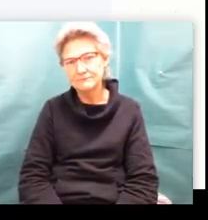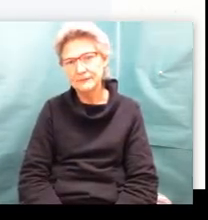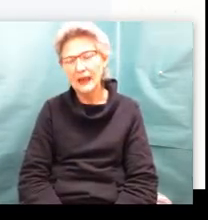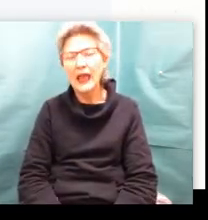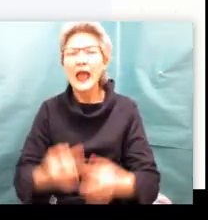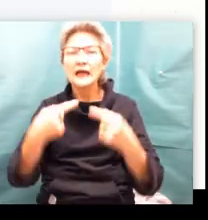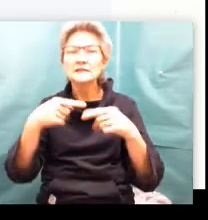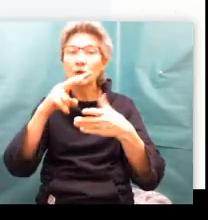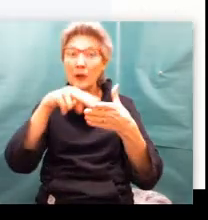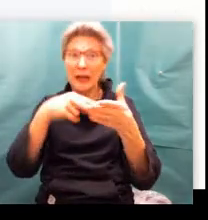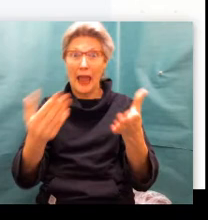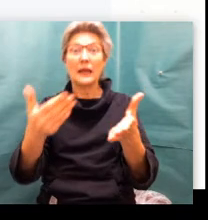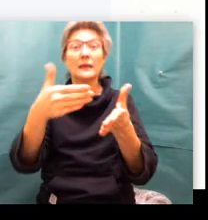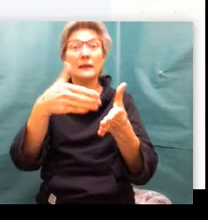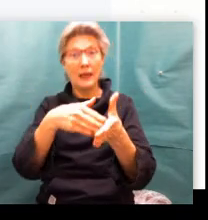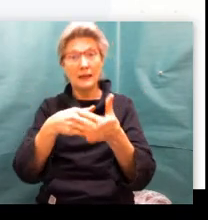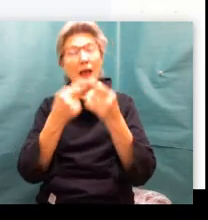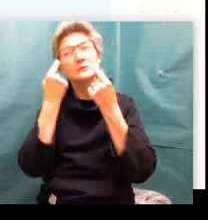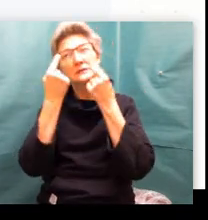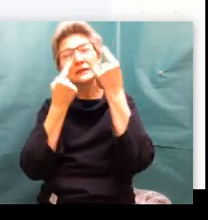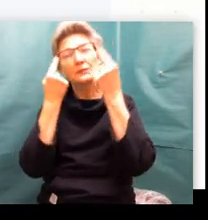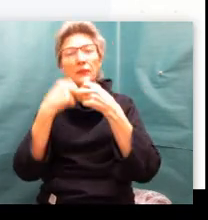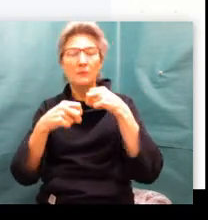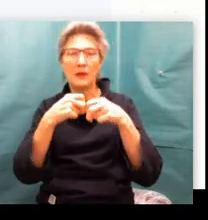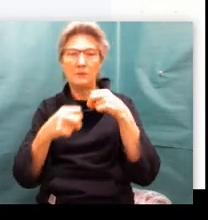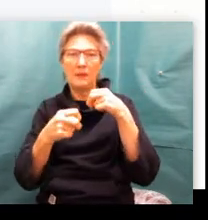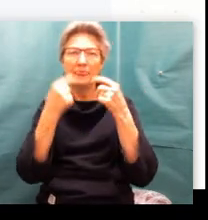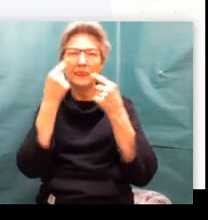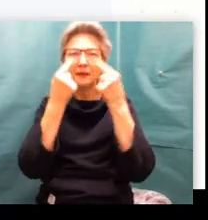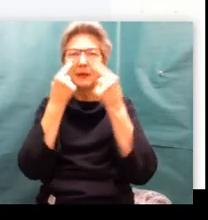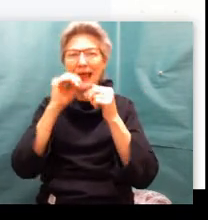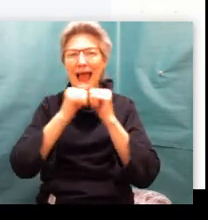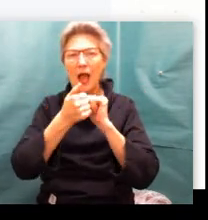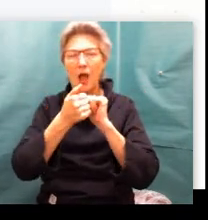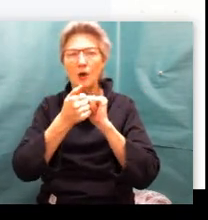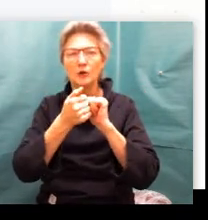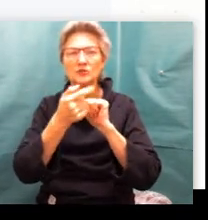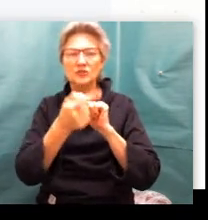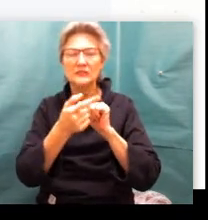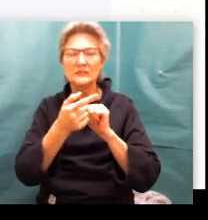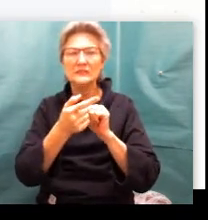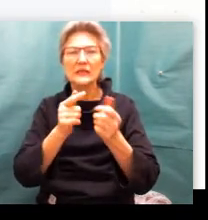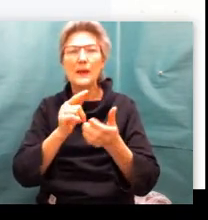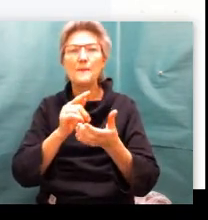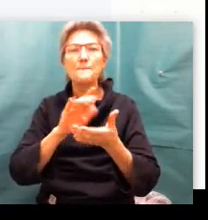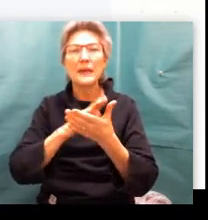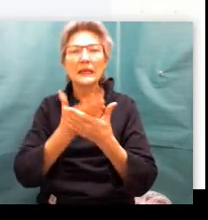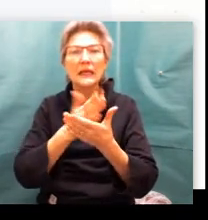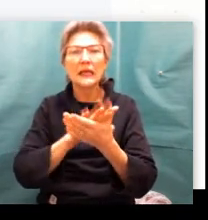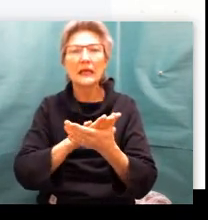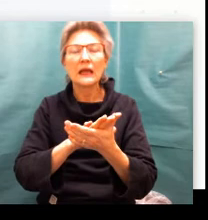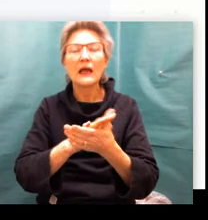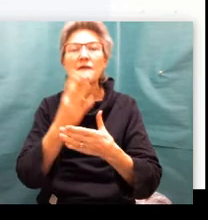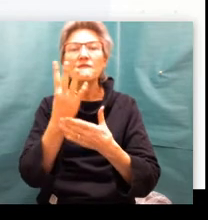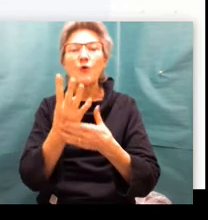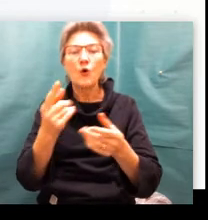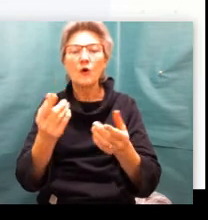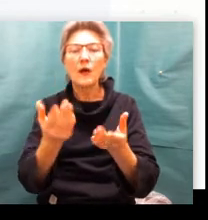So as I read it again, I was thinking about this problem and I was thinking about how she's making these 4 pans of baked